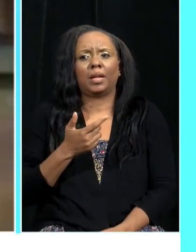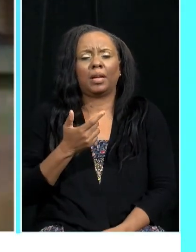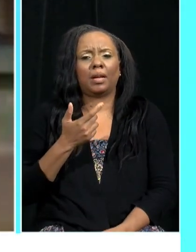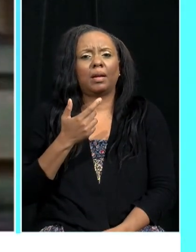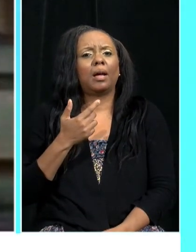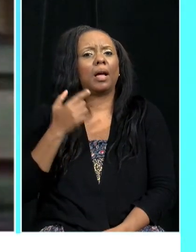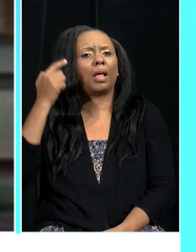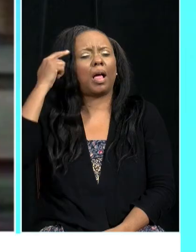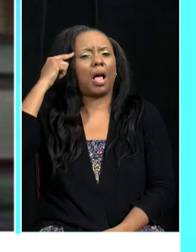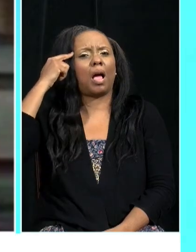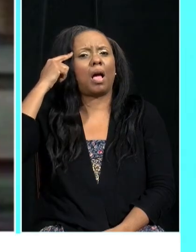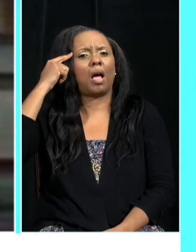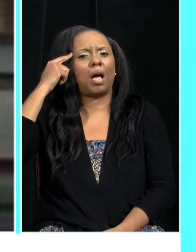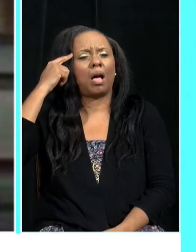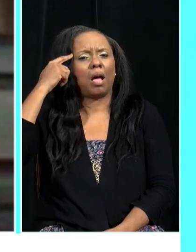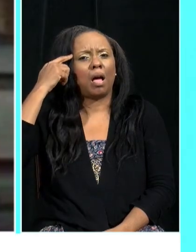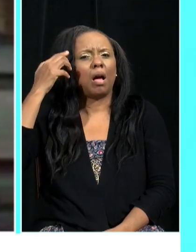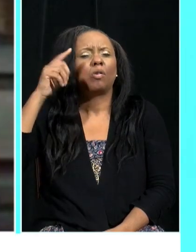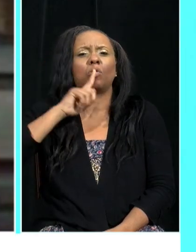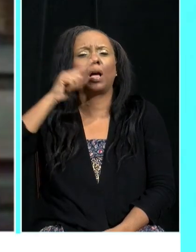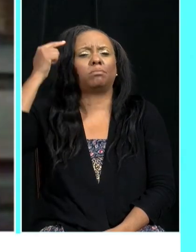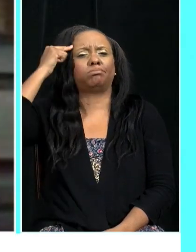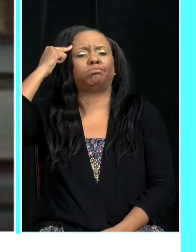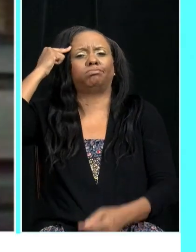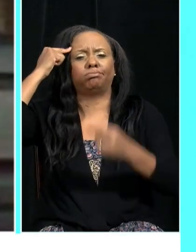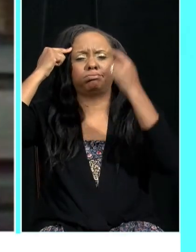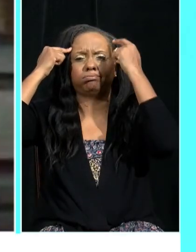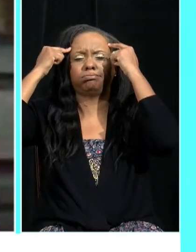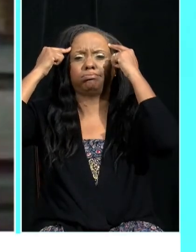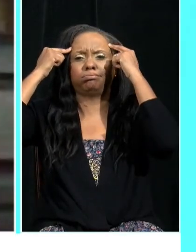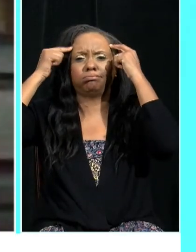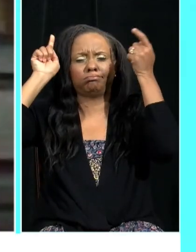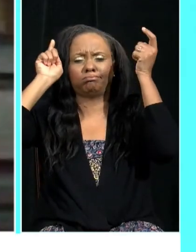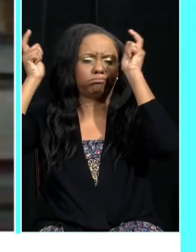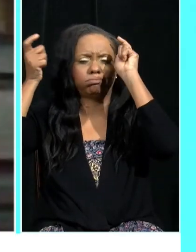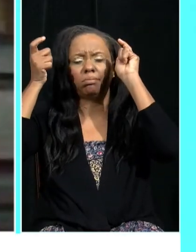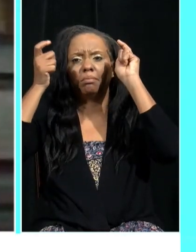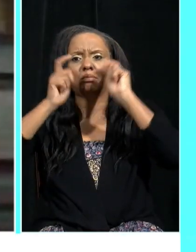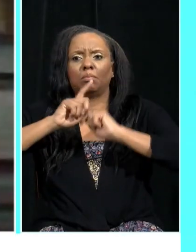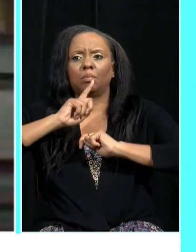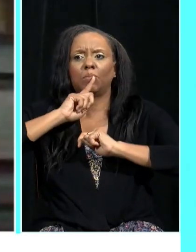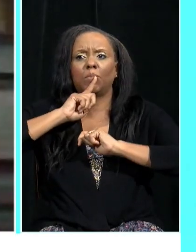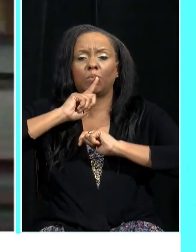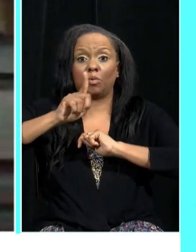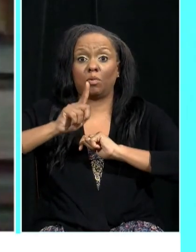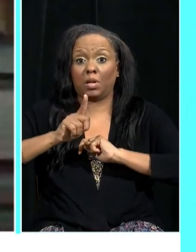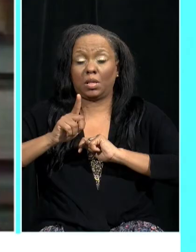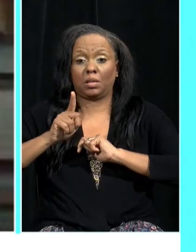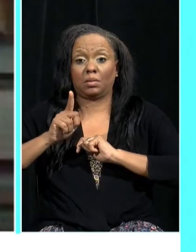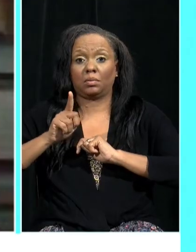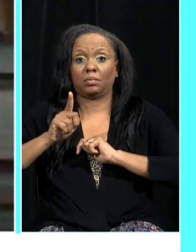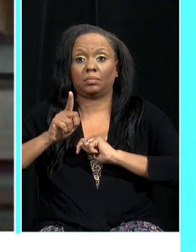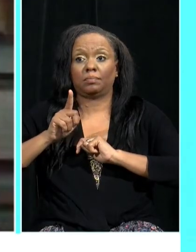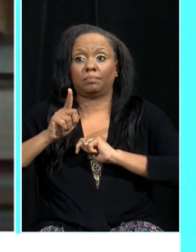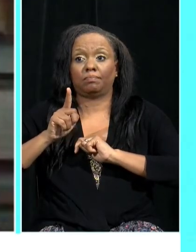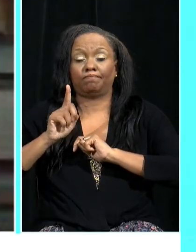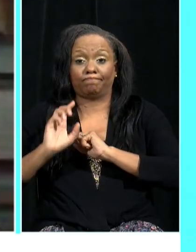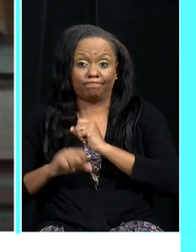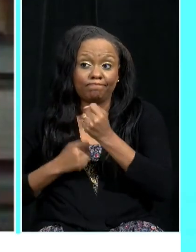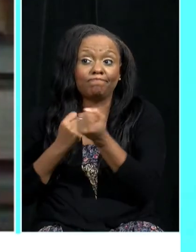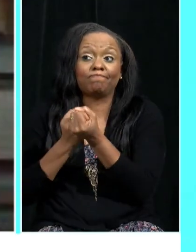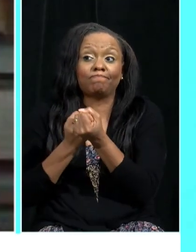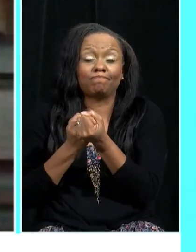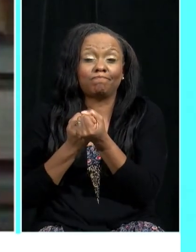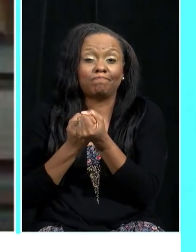shift being taken place that will really feed into having the